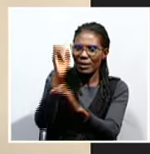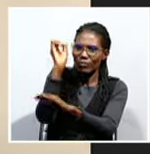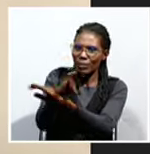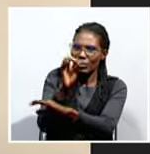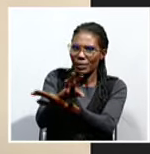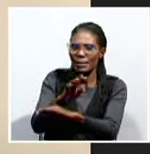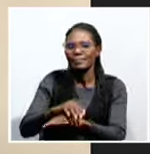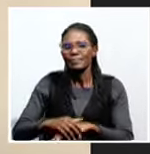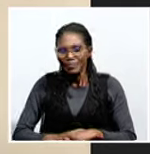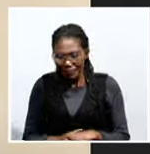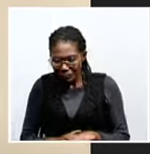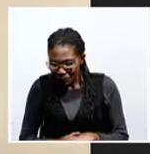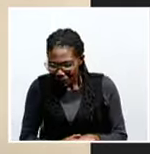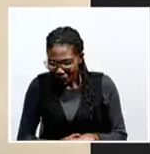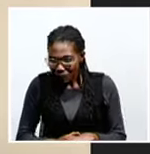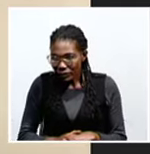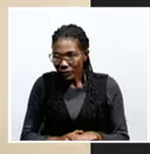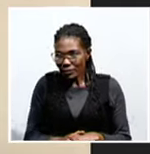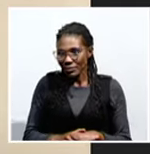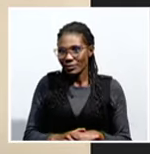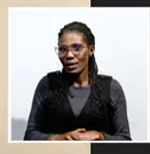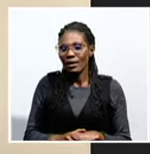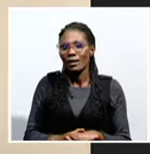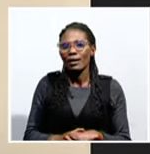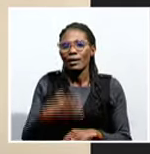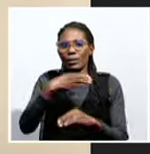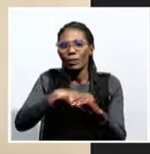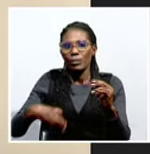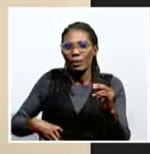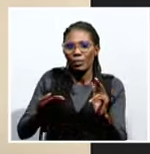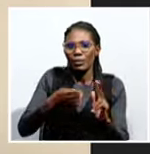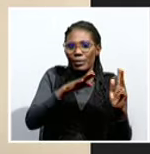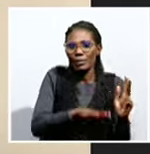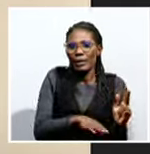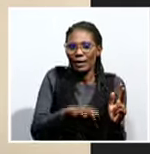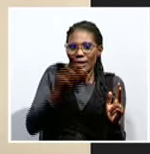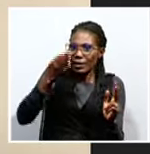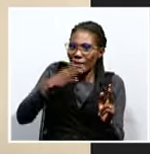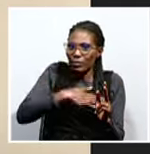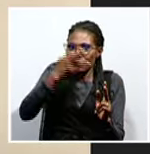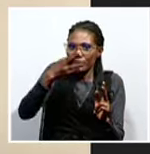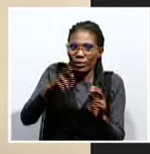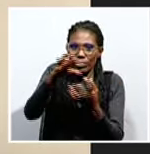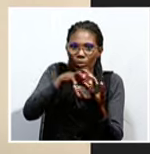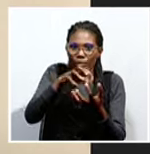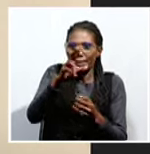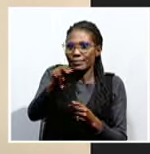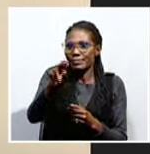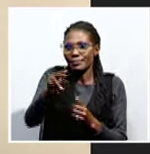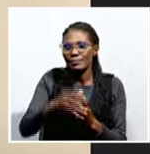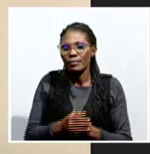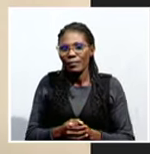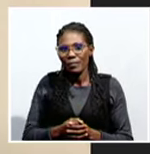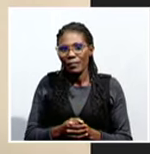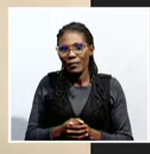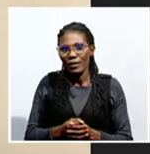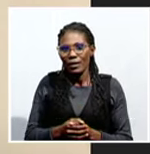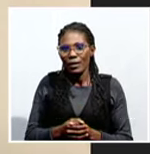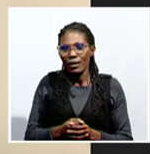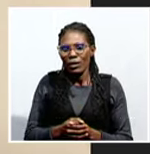measure. What he did not like is disrespect. He was comfortable among